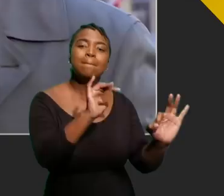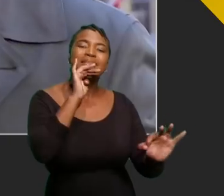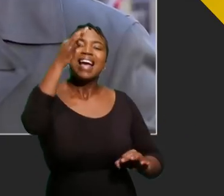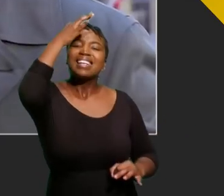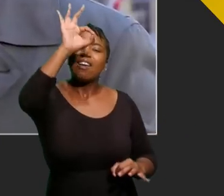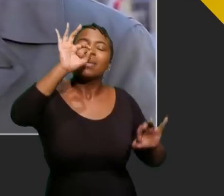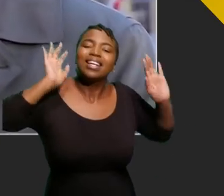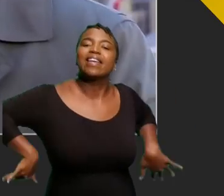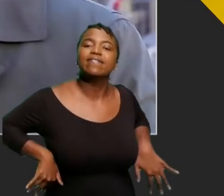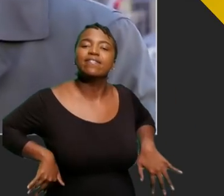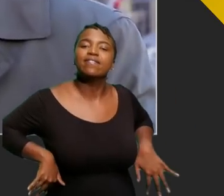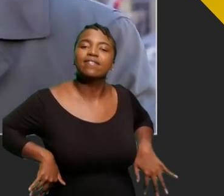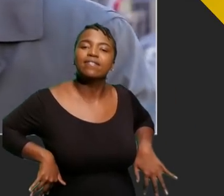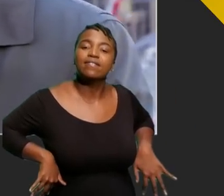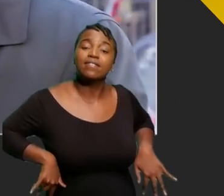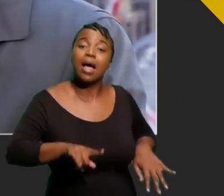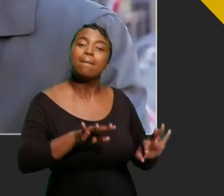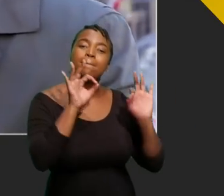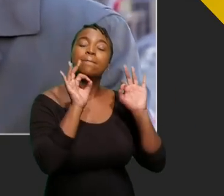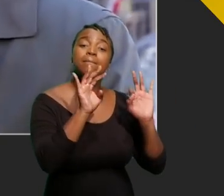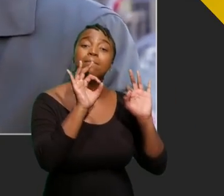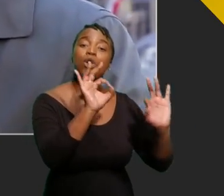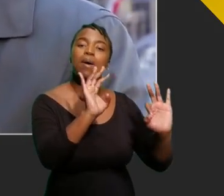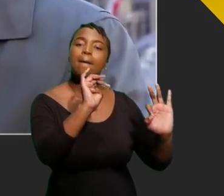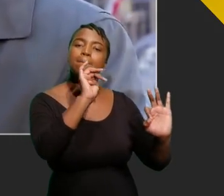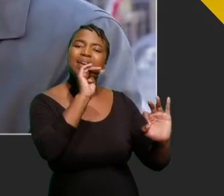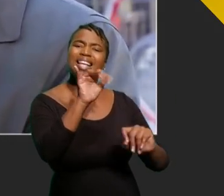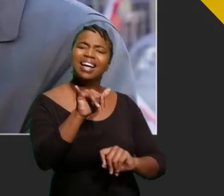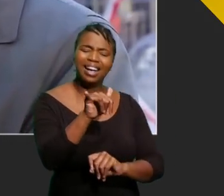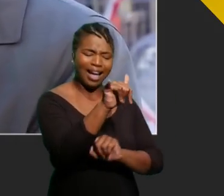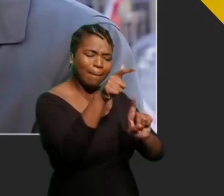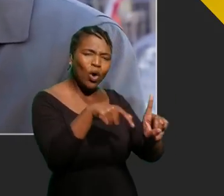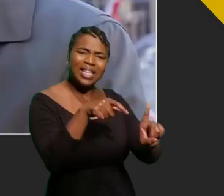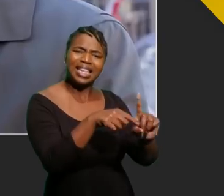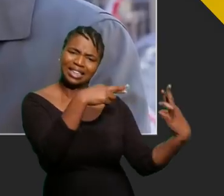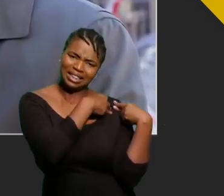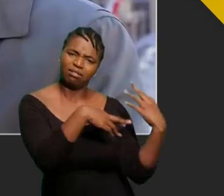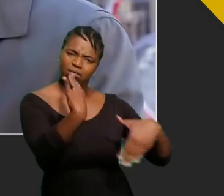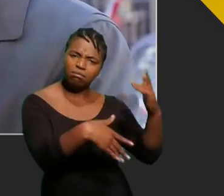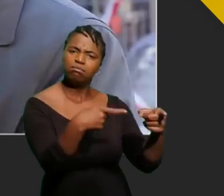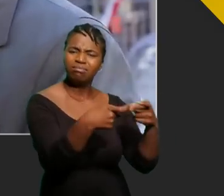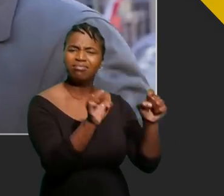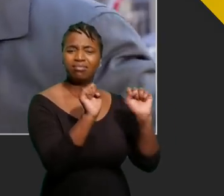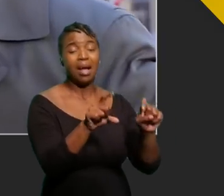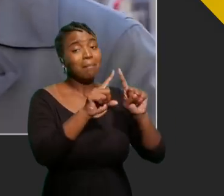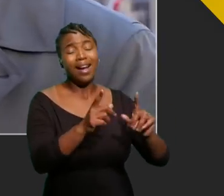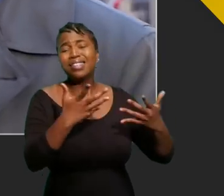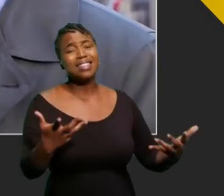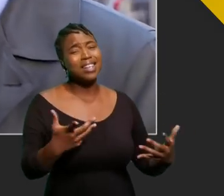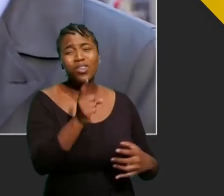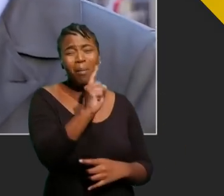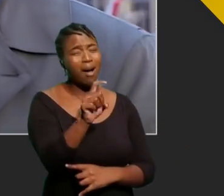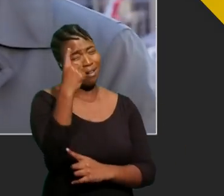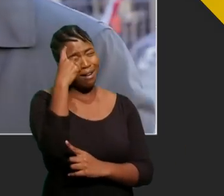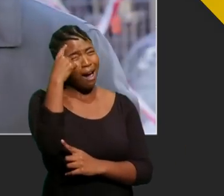government hands off. Yep. Properly means let an airline person run the airline. But otherwise, you've got to